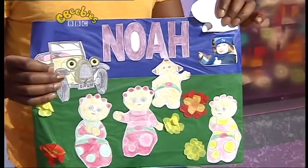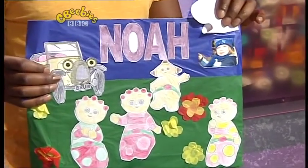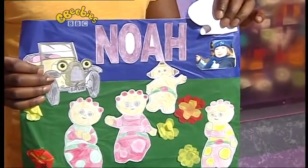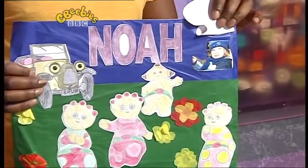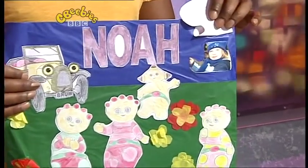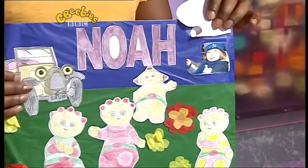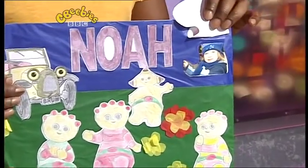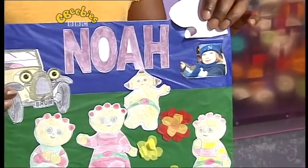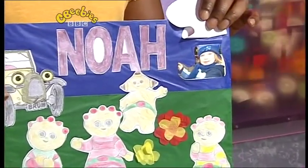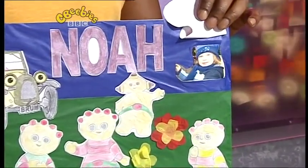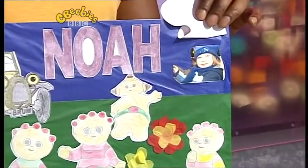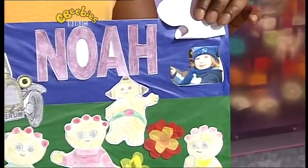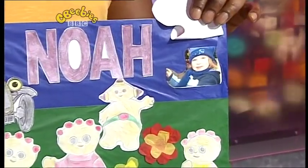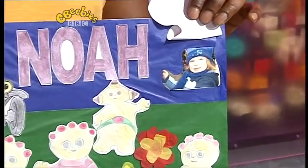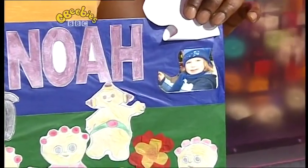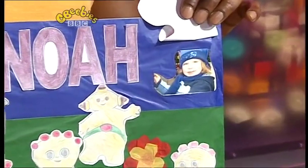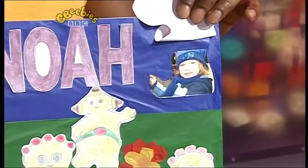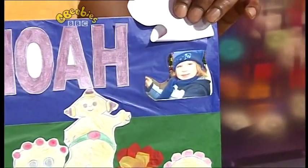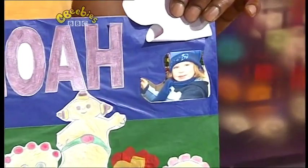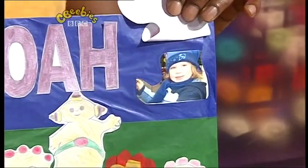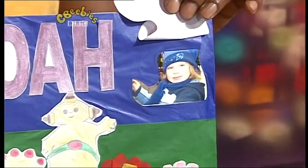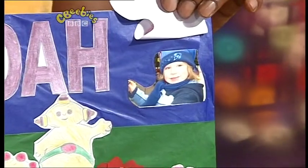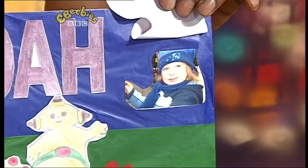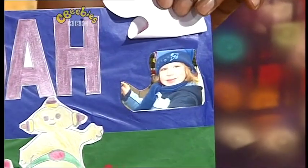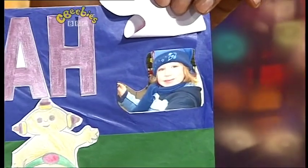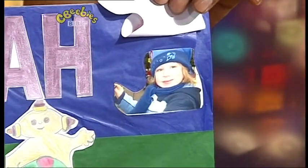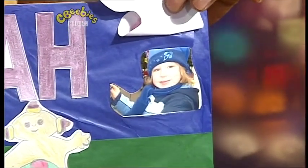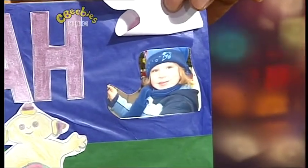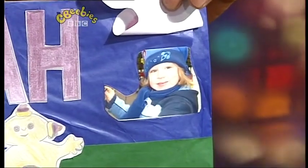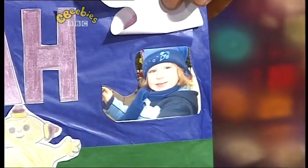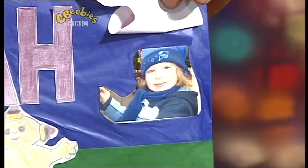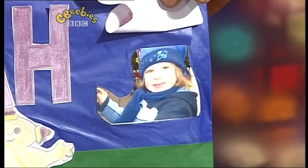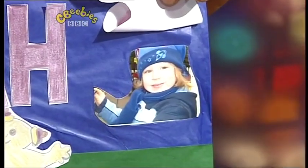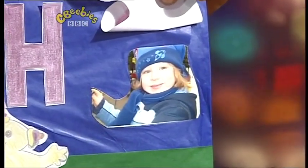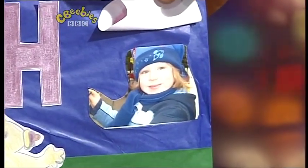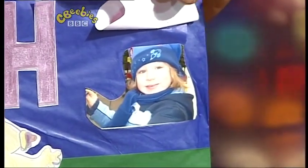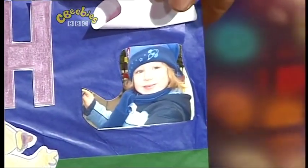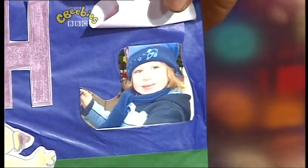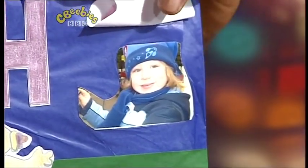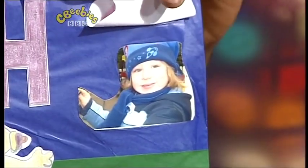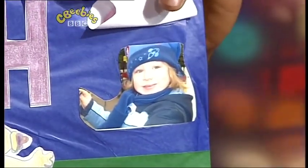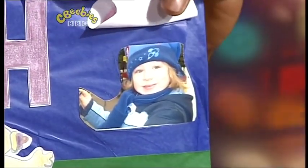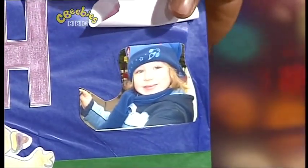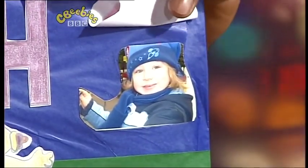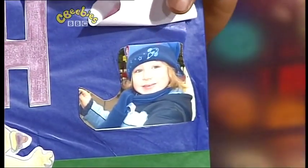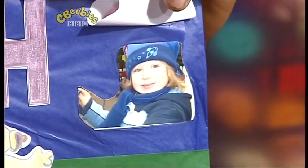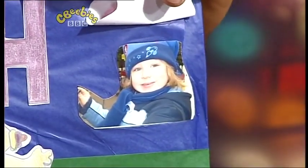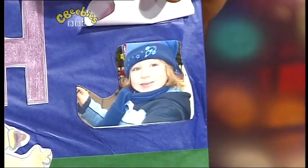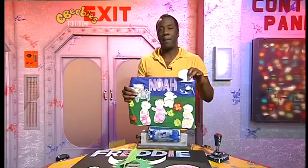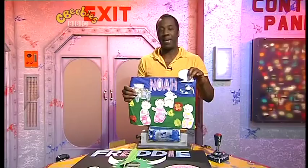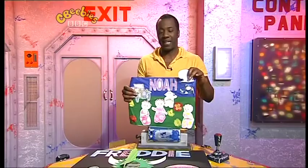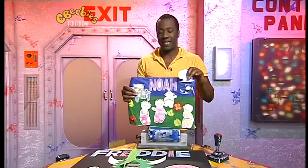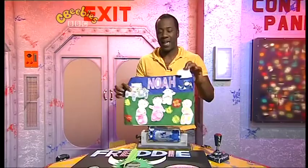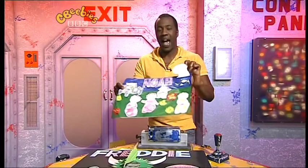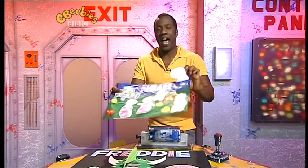Noah. You're three today. Happy birthday to you, Noah. Love you lots, it says. For Mummy and Daddy, Grand, Granddad, Nana, Grandpa, Uncle Dan, and Auntie Tony.